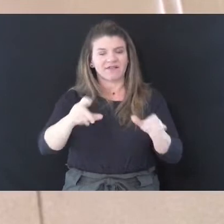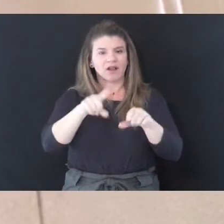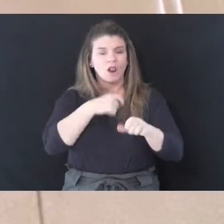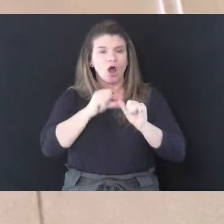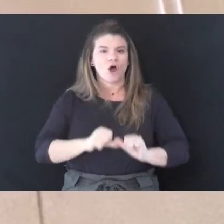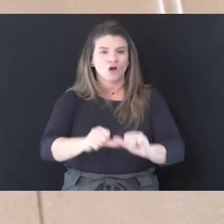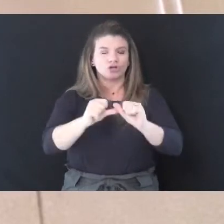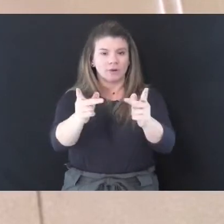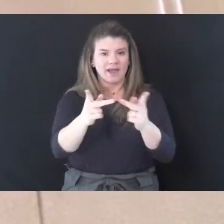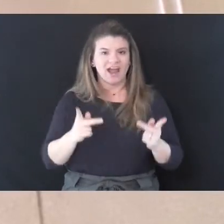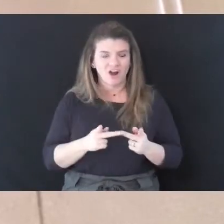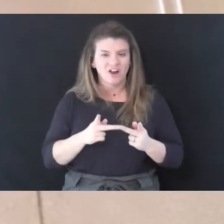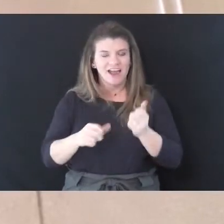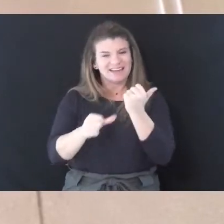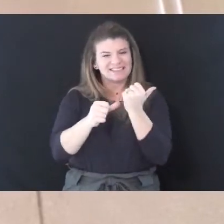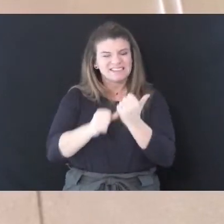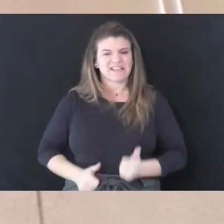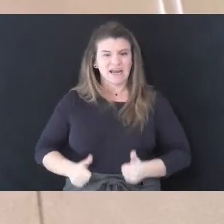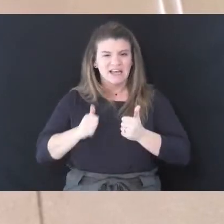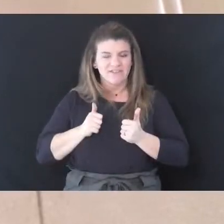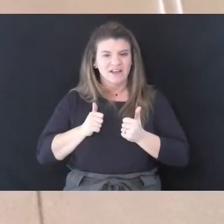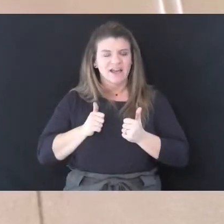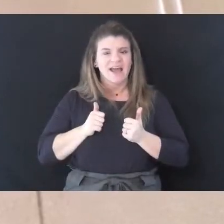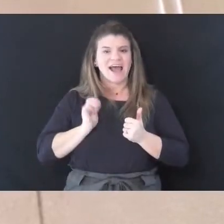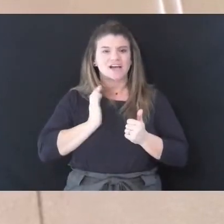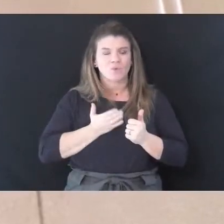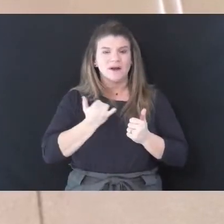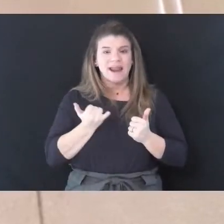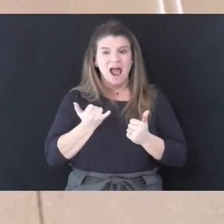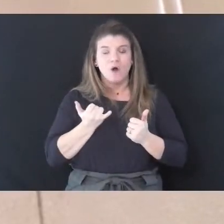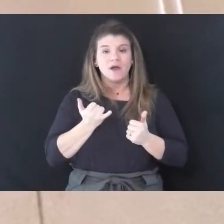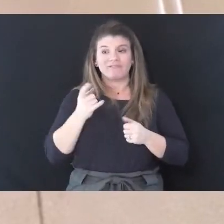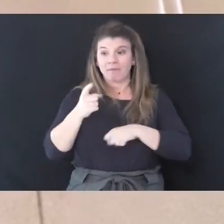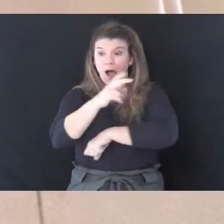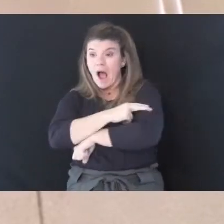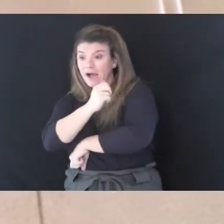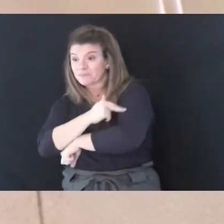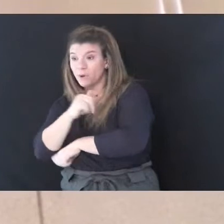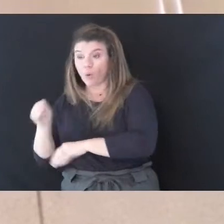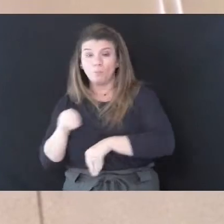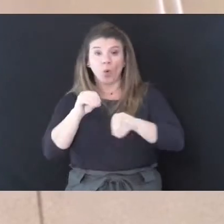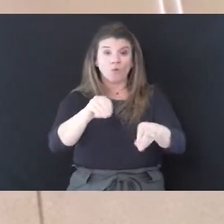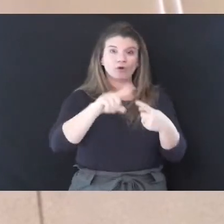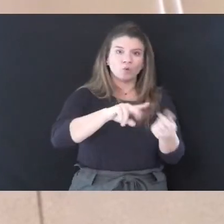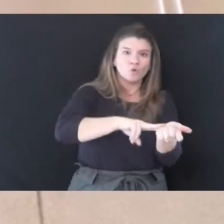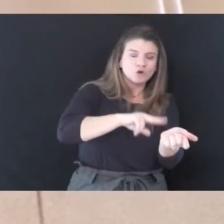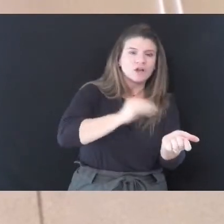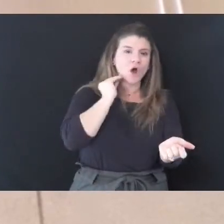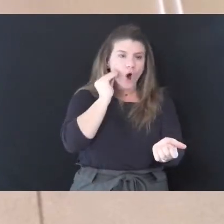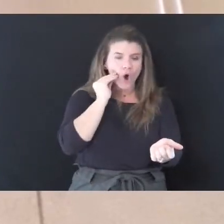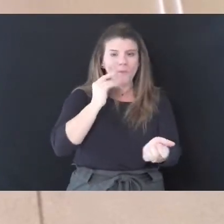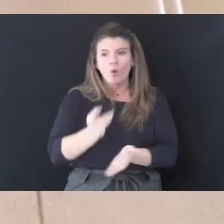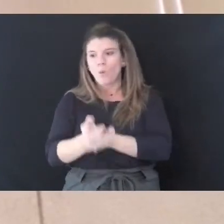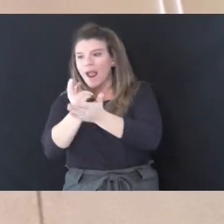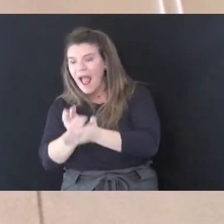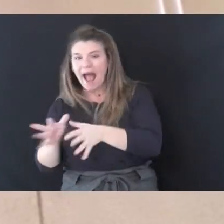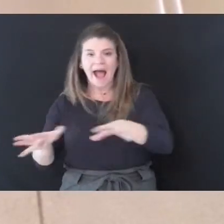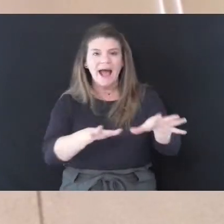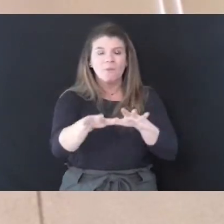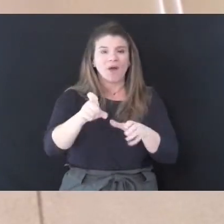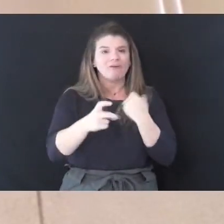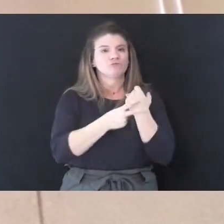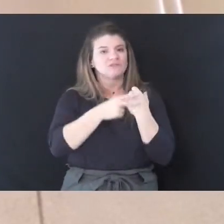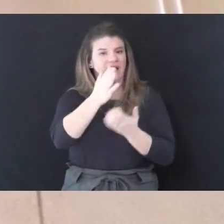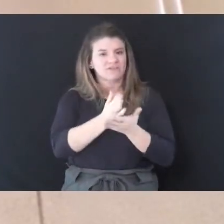assisted living facilities as we have more people move from hospitals to those facilities, and a growth in